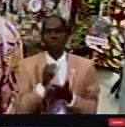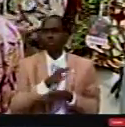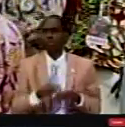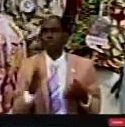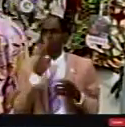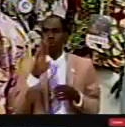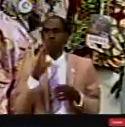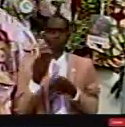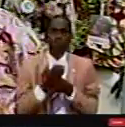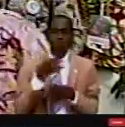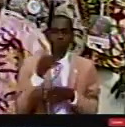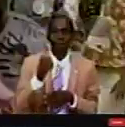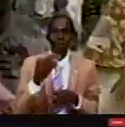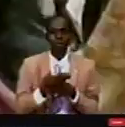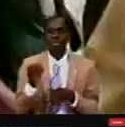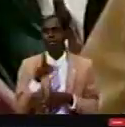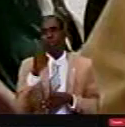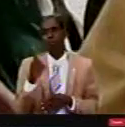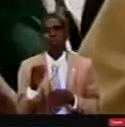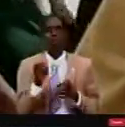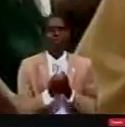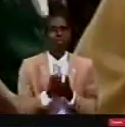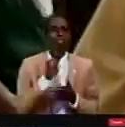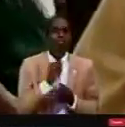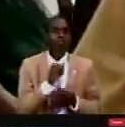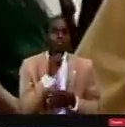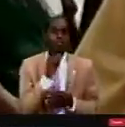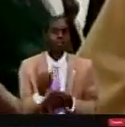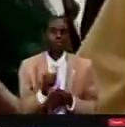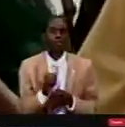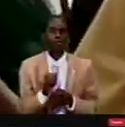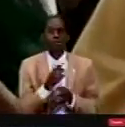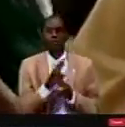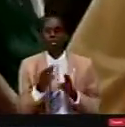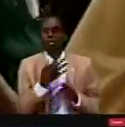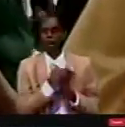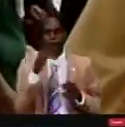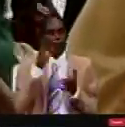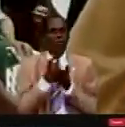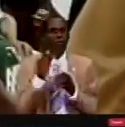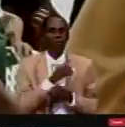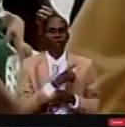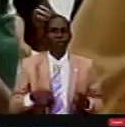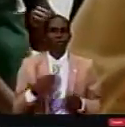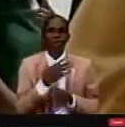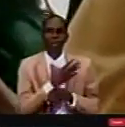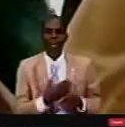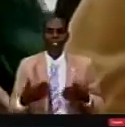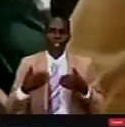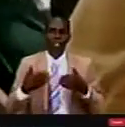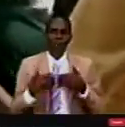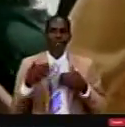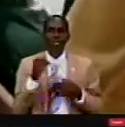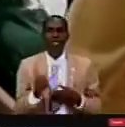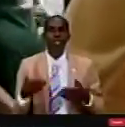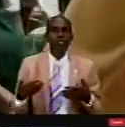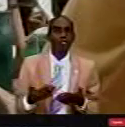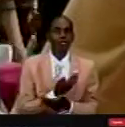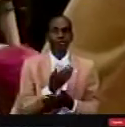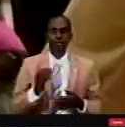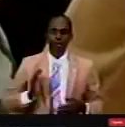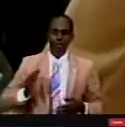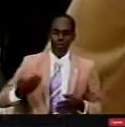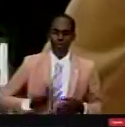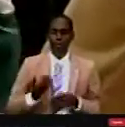else from repenting and believing in the Lord and having a no-so Salvation a clear salvation